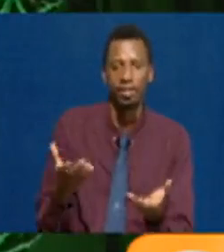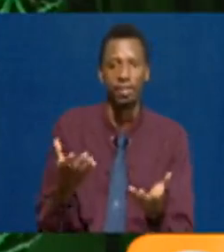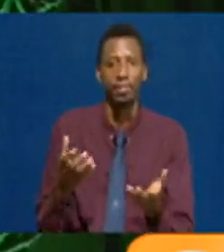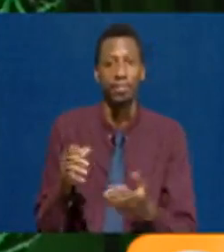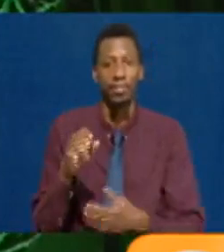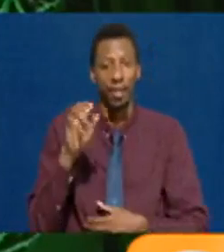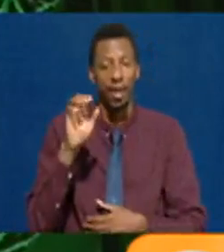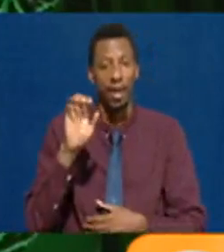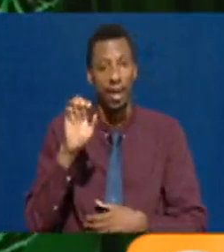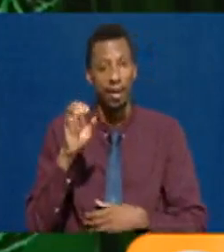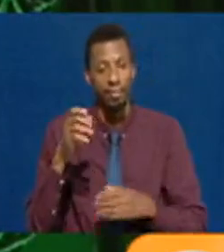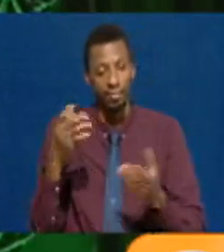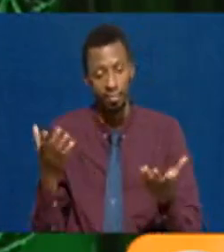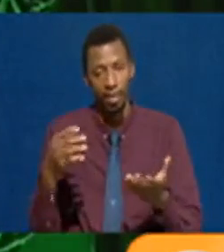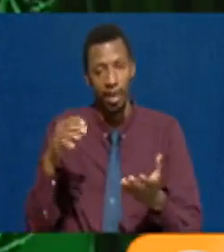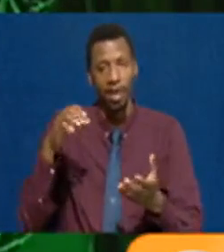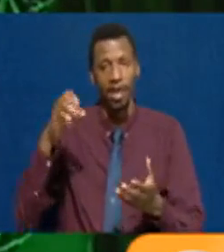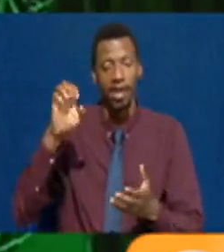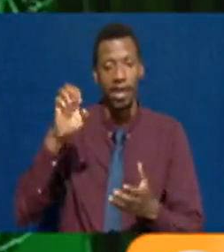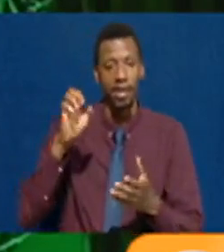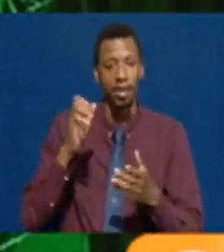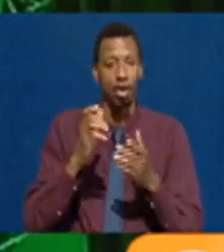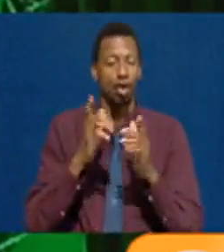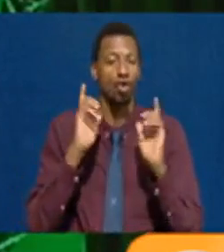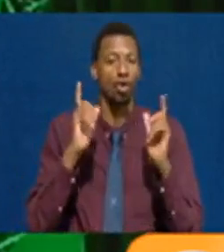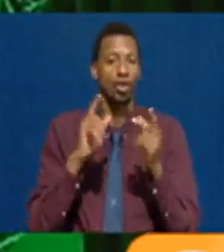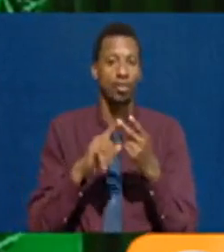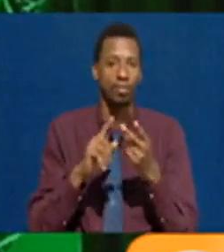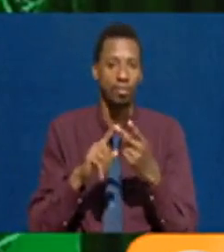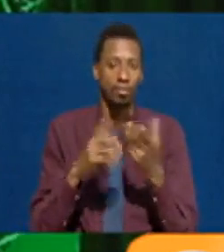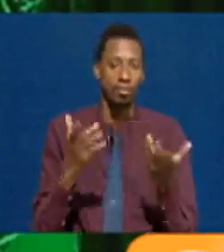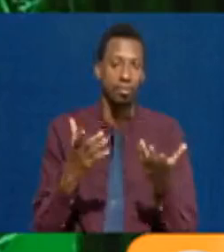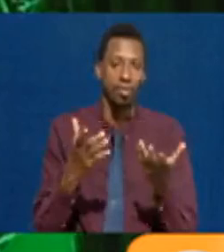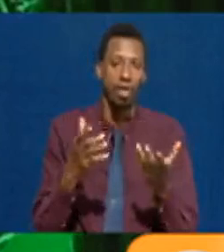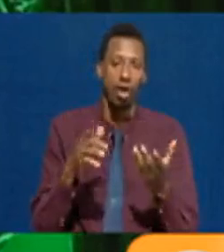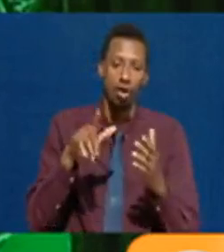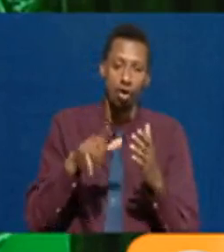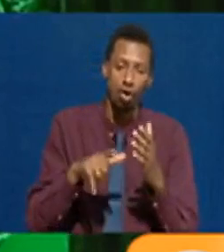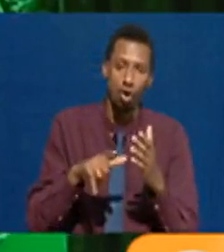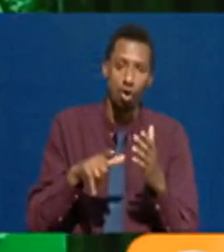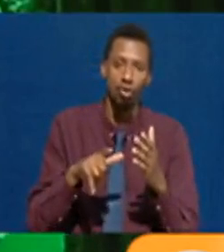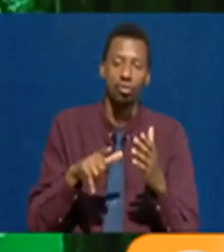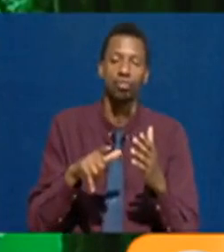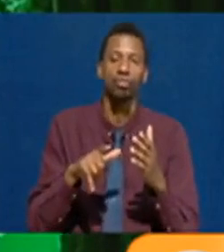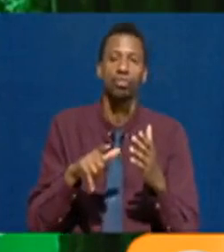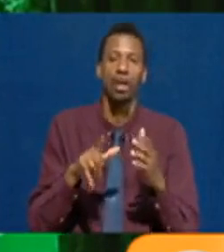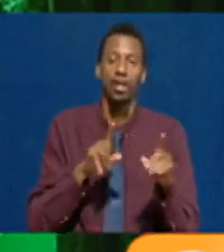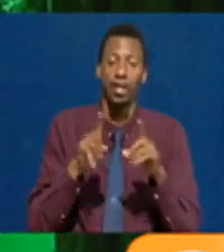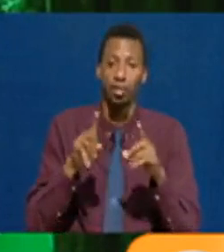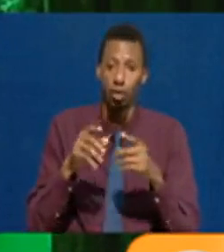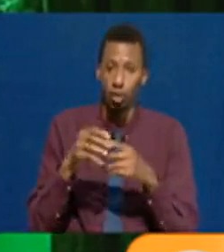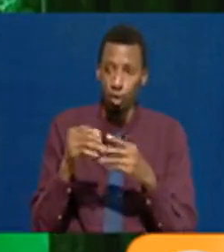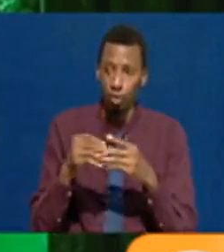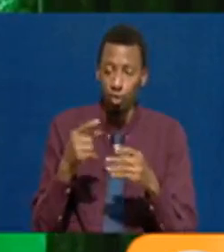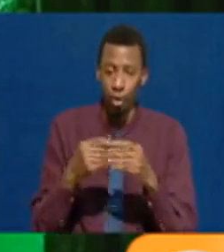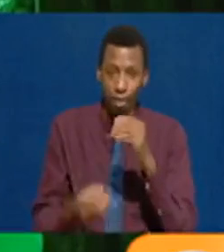e-mobility, low CO2 emitting transport options. We are setting up one of the